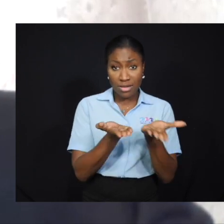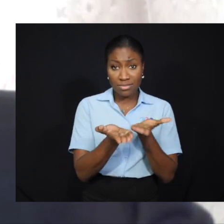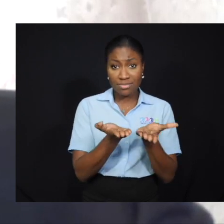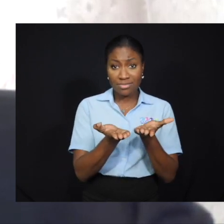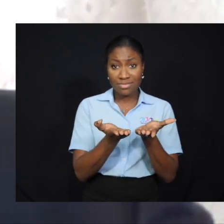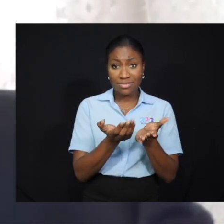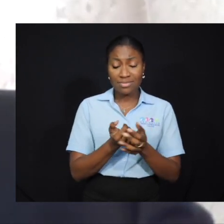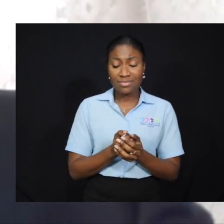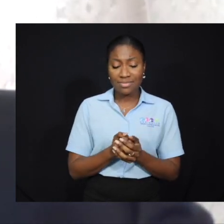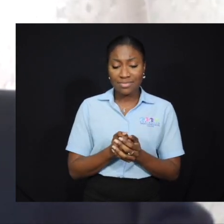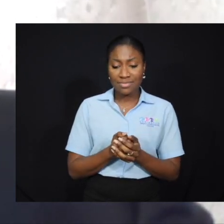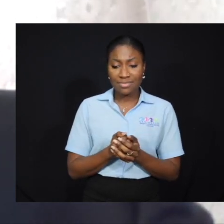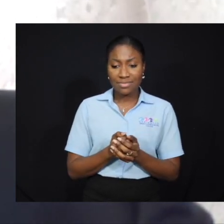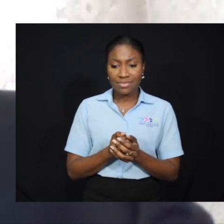of,